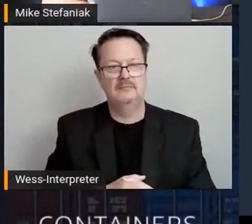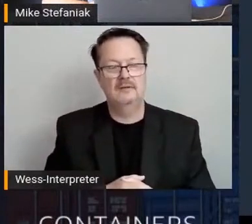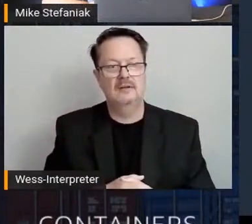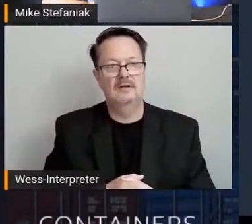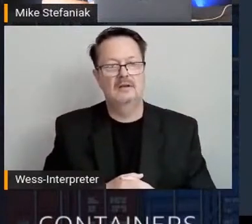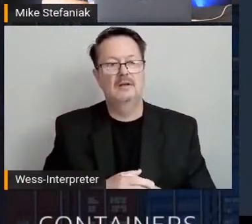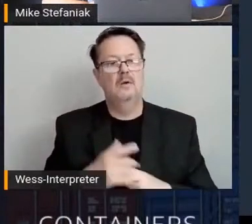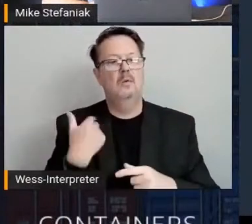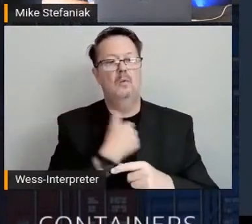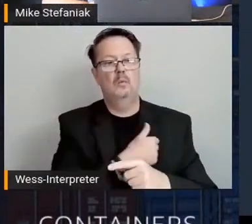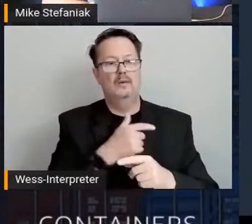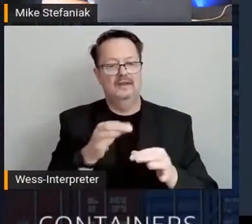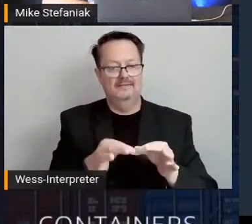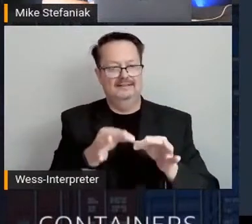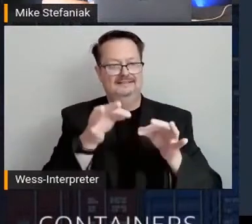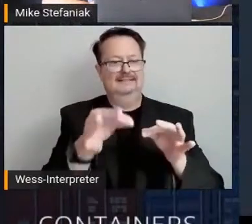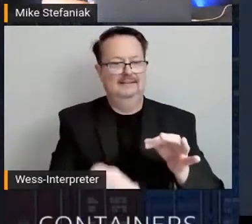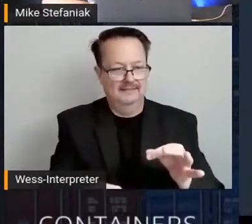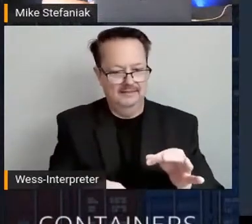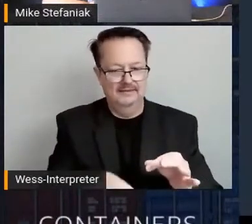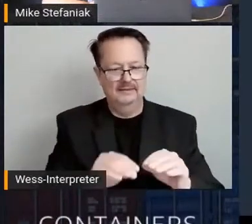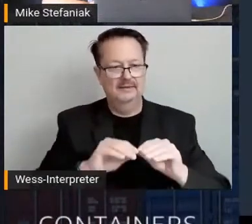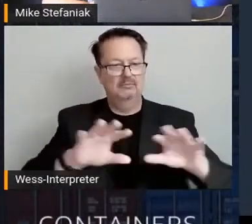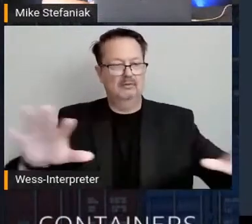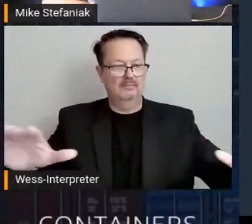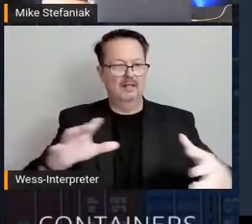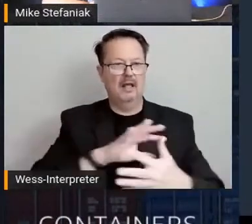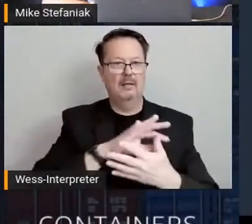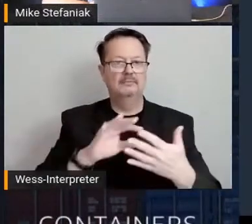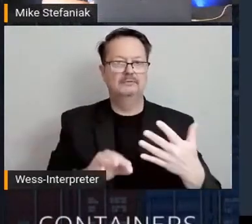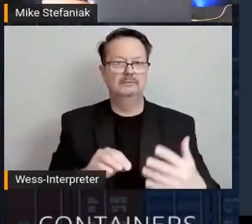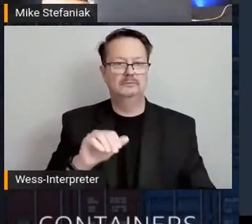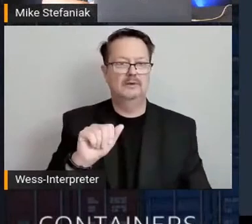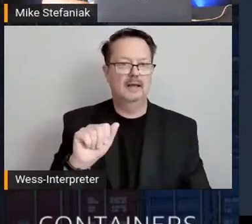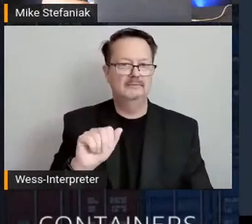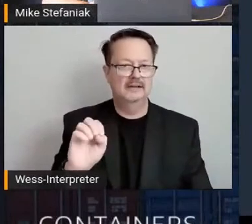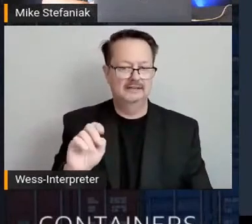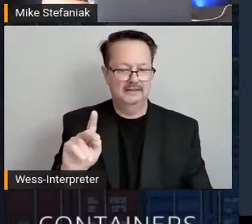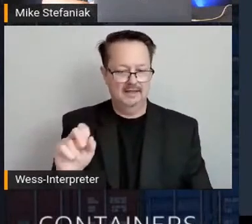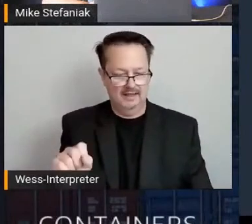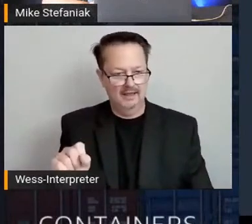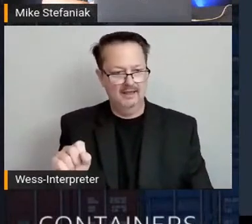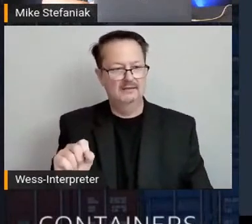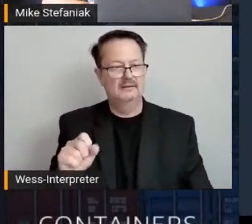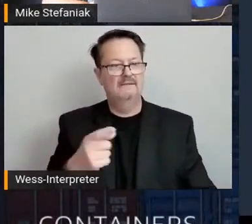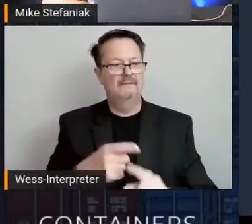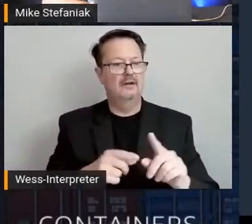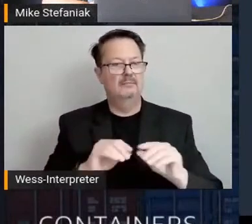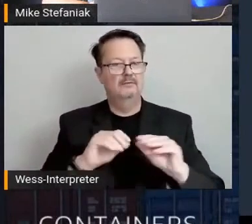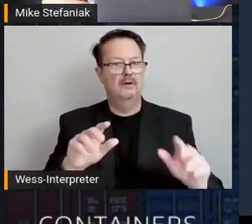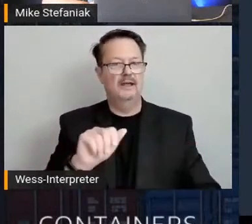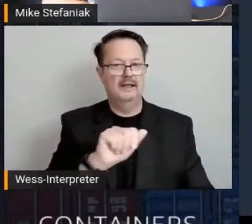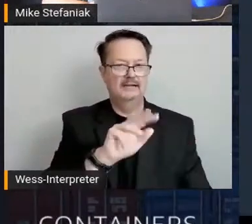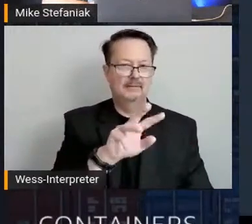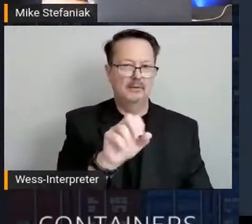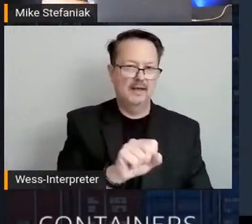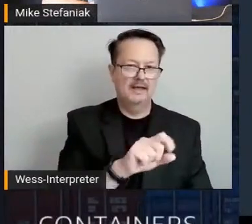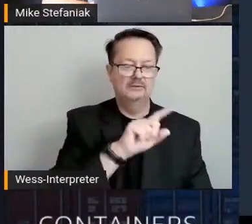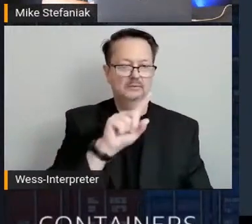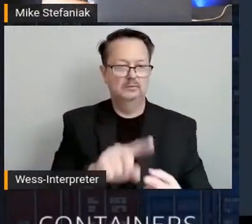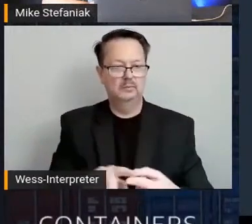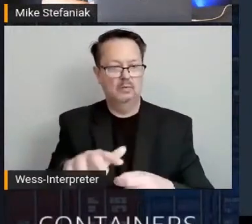We've extended the deployment options available to Amazon EKS, from deploying on AWS to